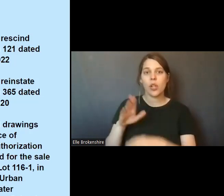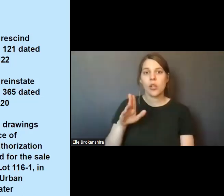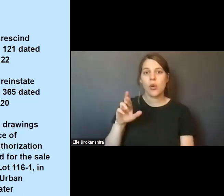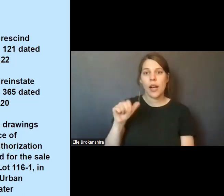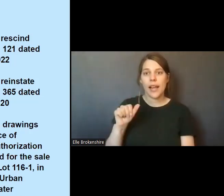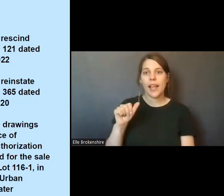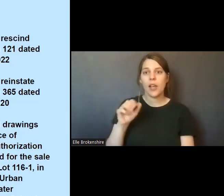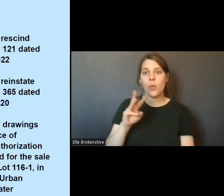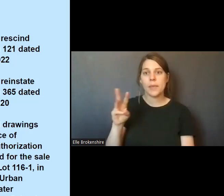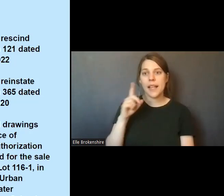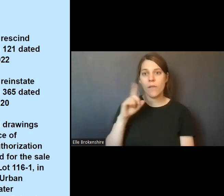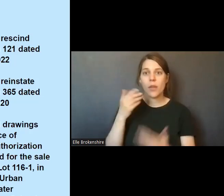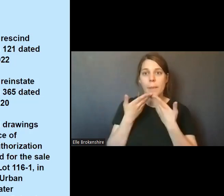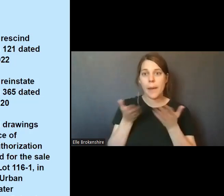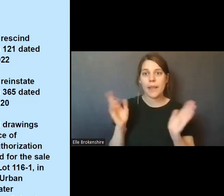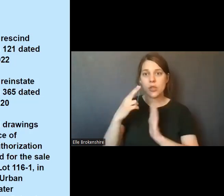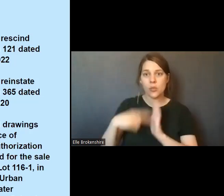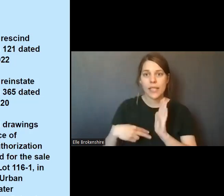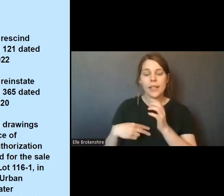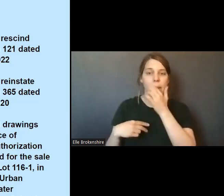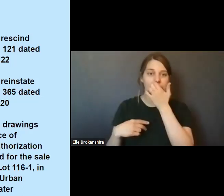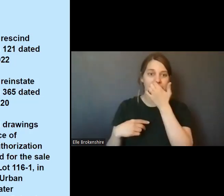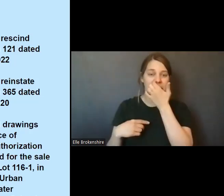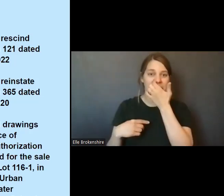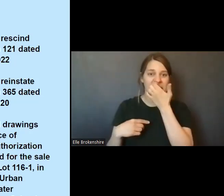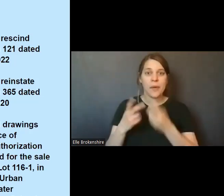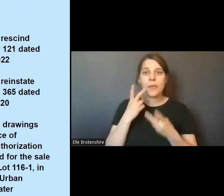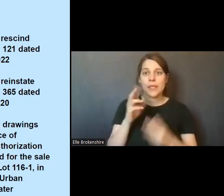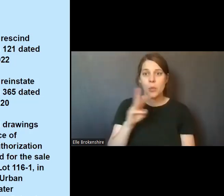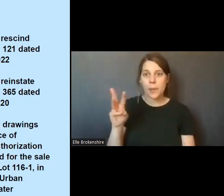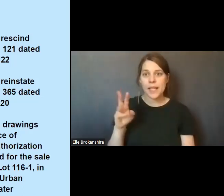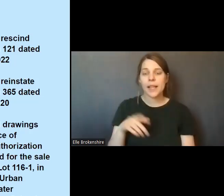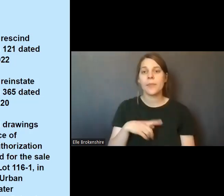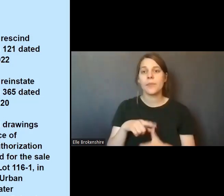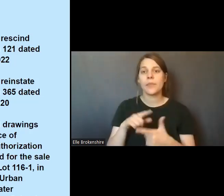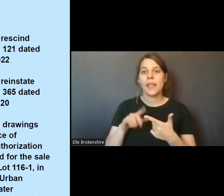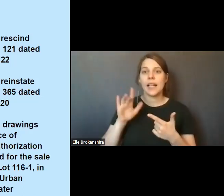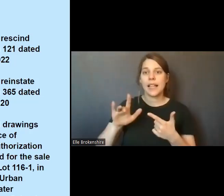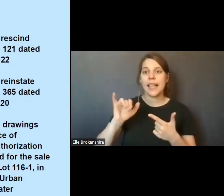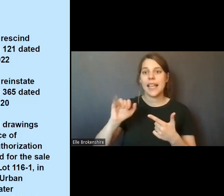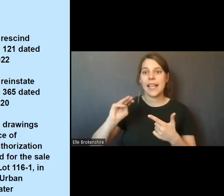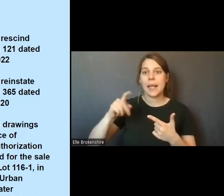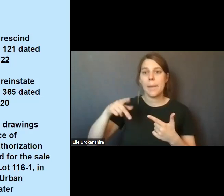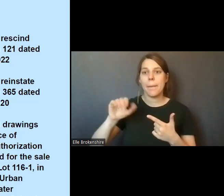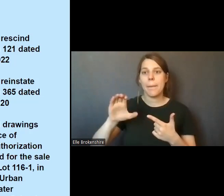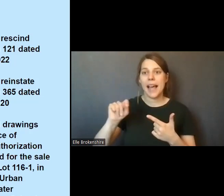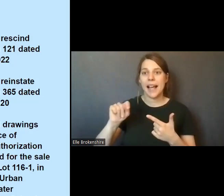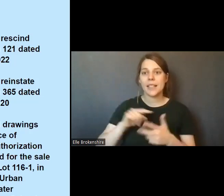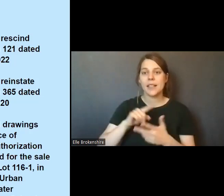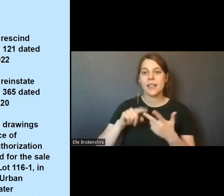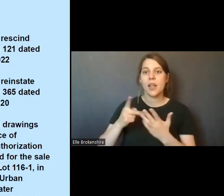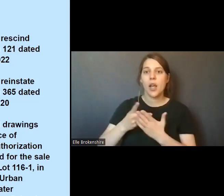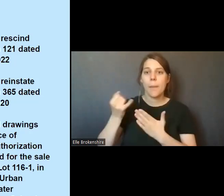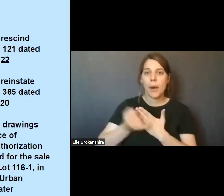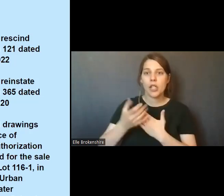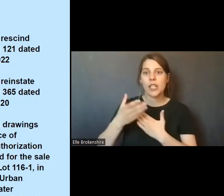public consumption. If you go to the site and then go to Impact and then Project and Portfolio, you can find the environmental